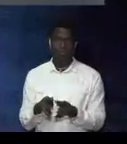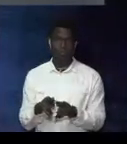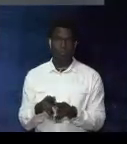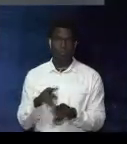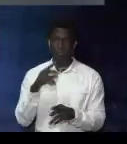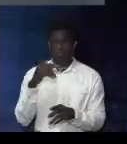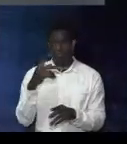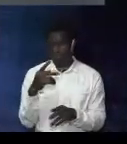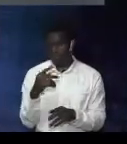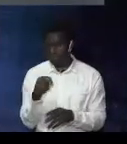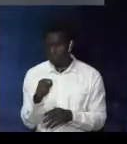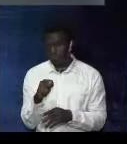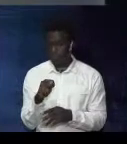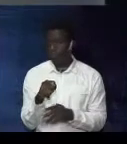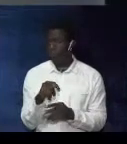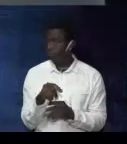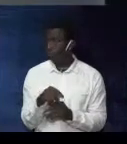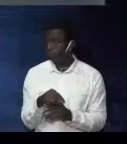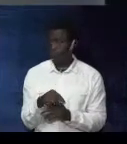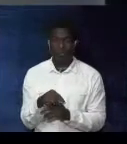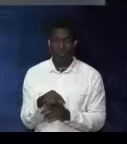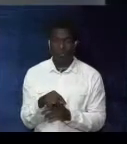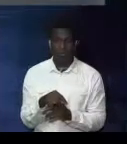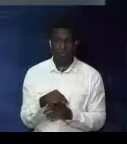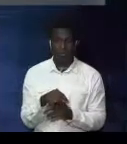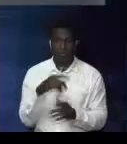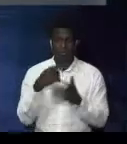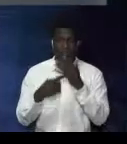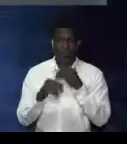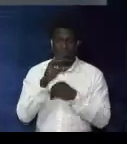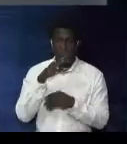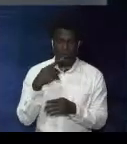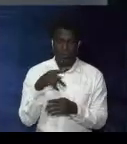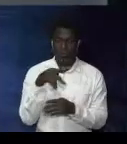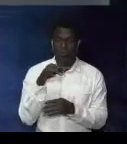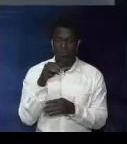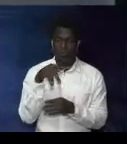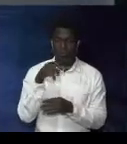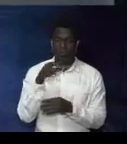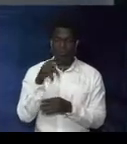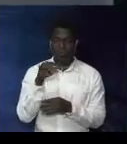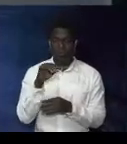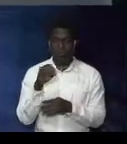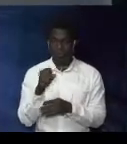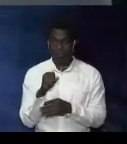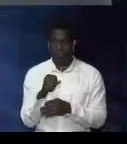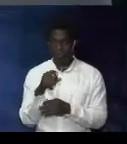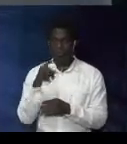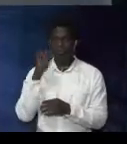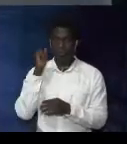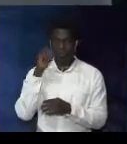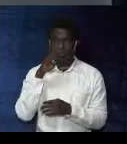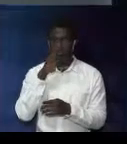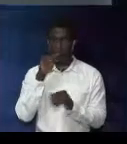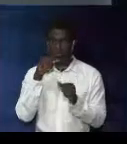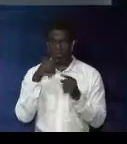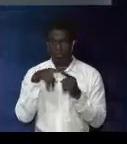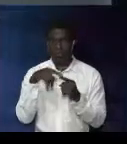rectangle. The carpet on the floor of your house is a rectangle. It's everywhere. But what are the properties? You should be able to tell